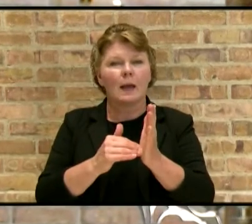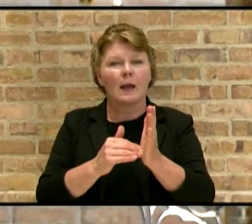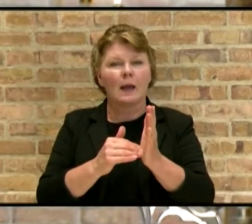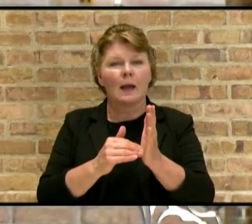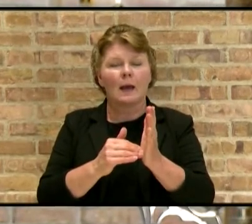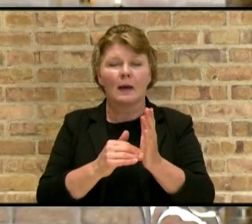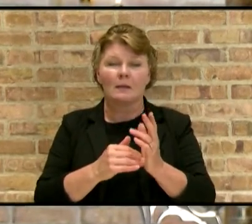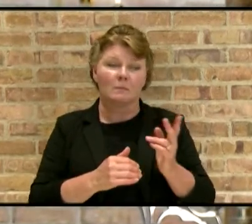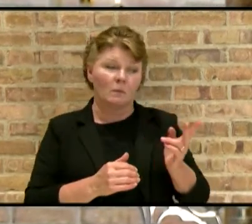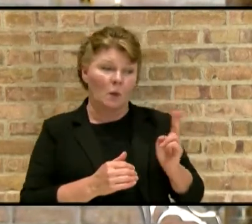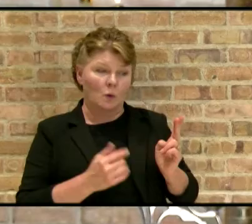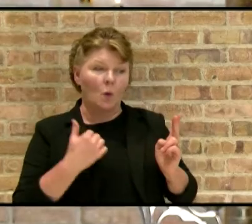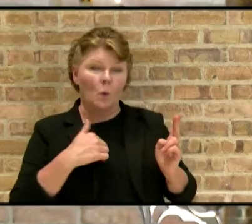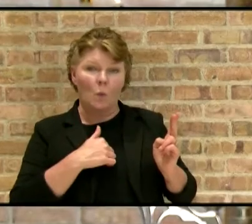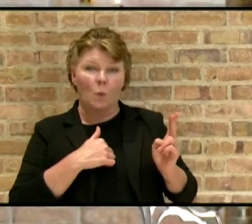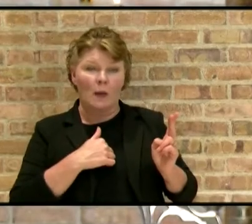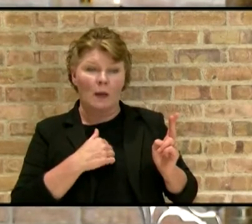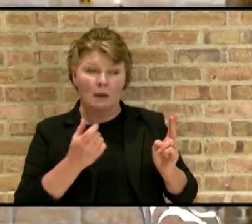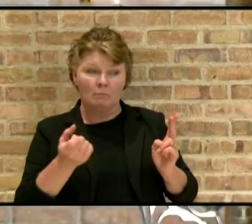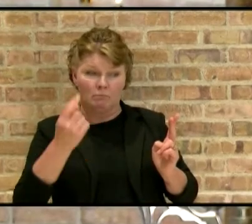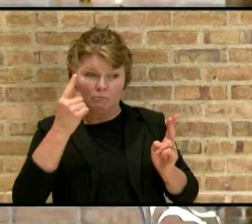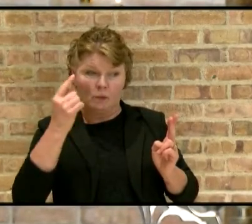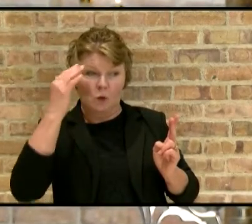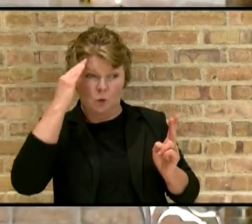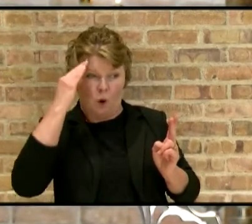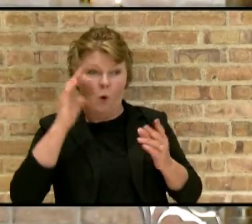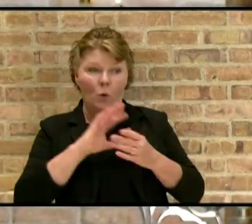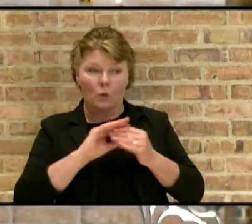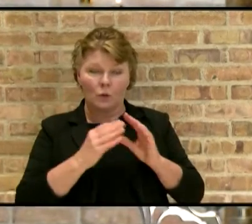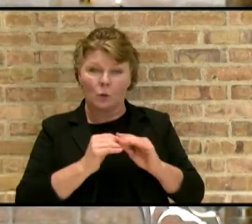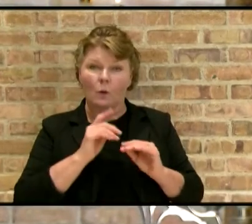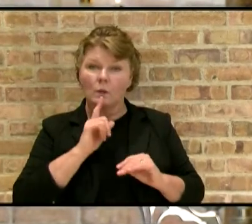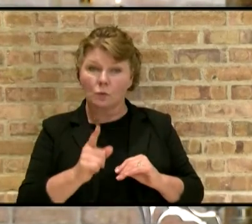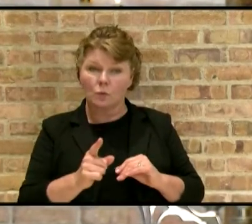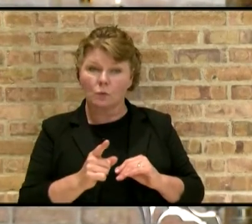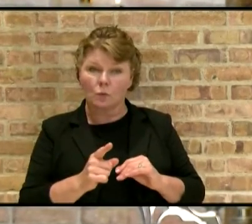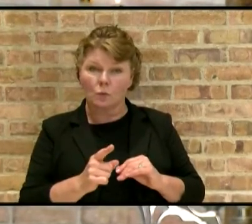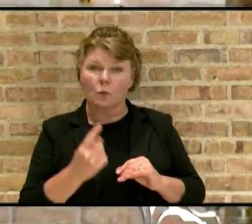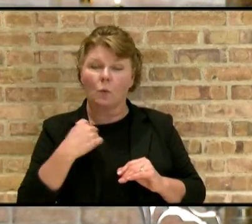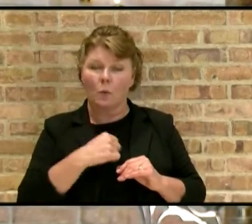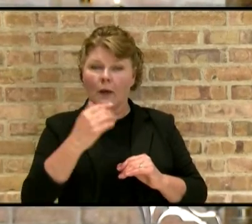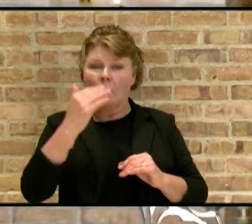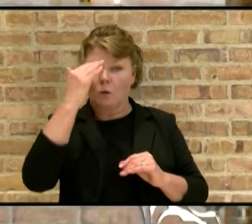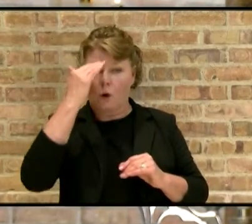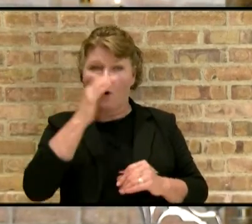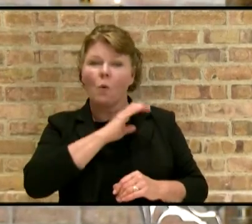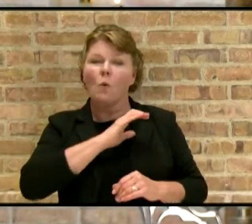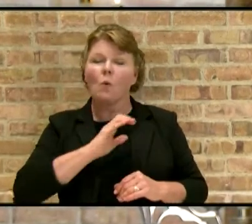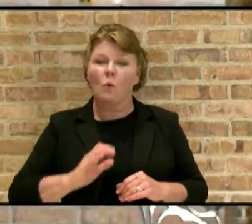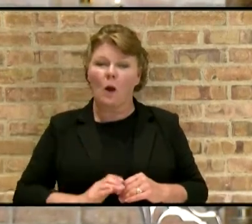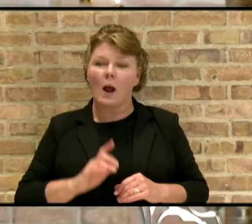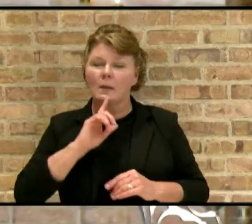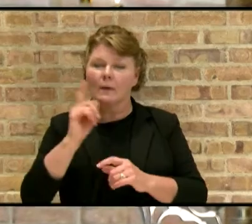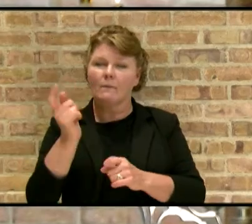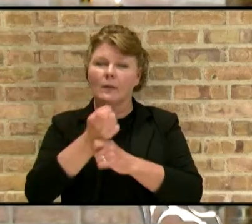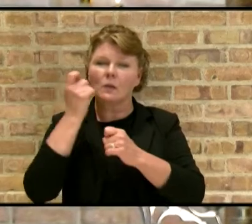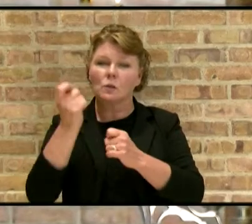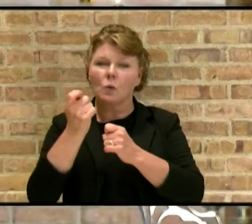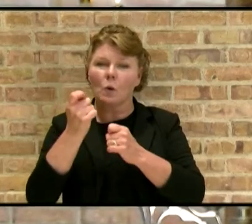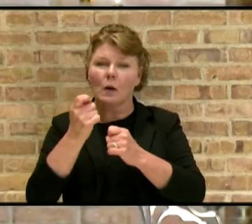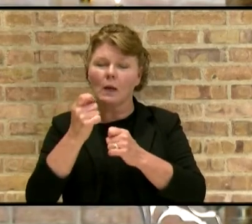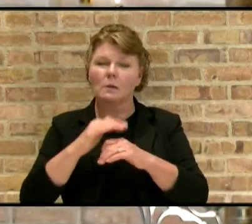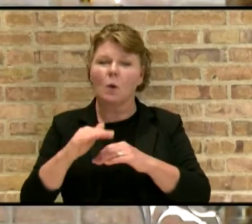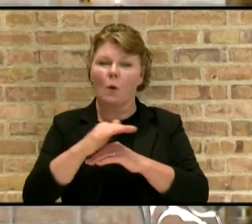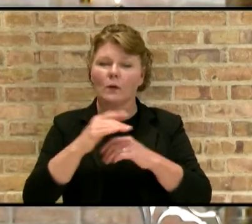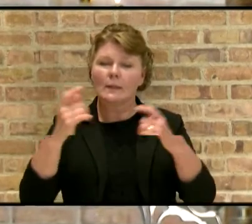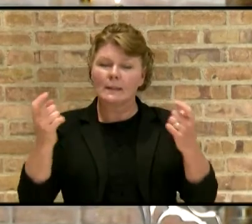over Simeon and Anna. We know the rest of the story is true. We know Christ is victorious over sin and